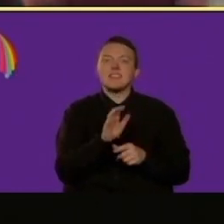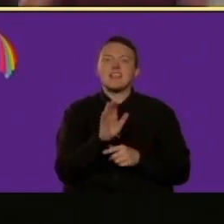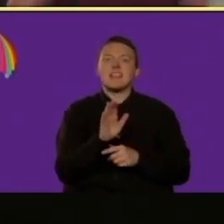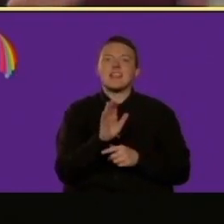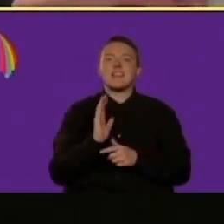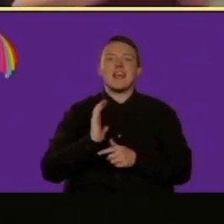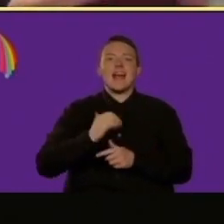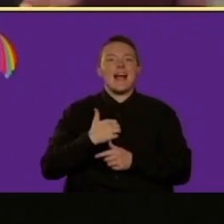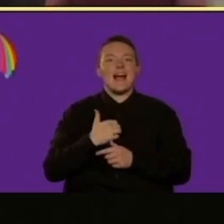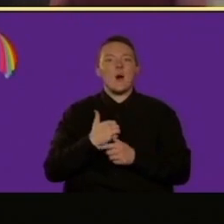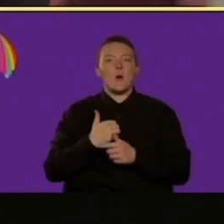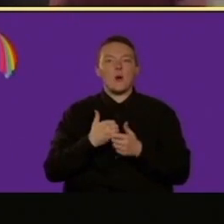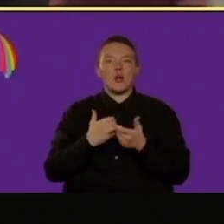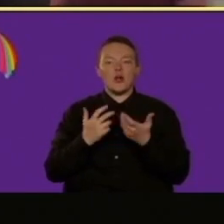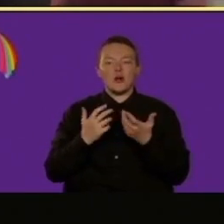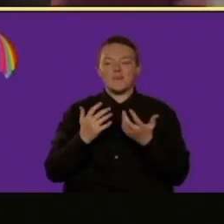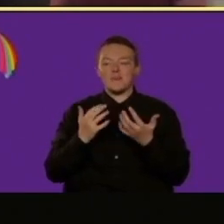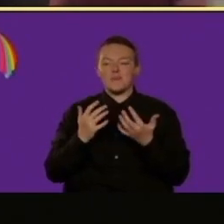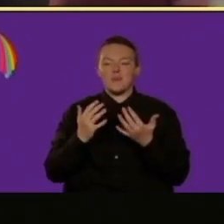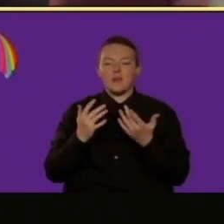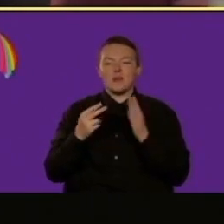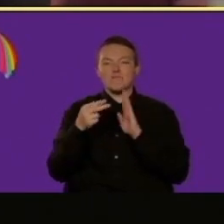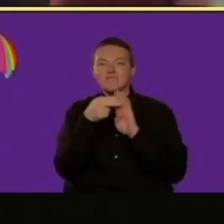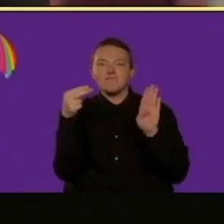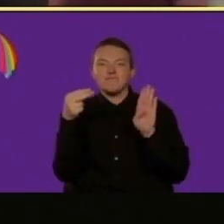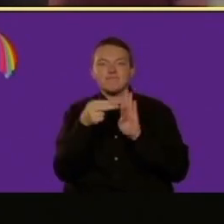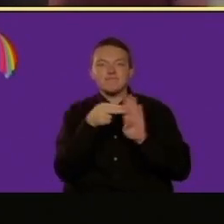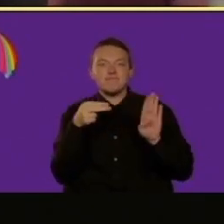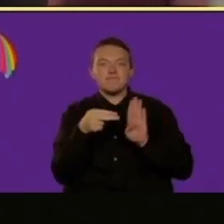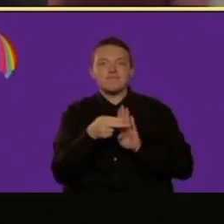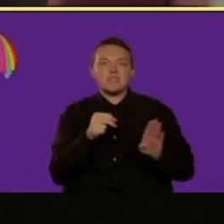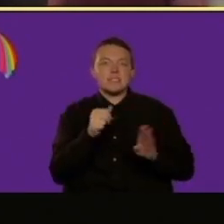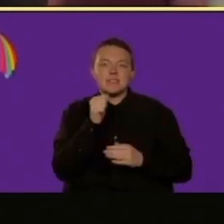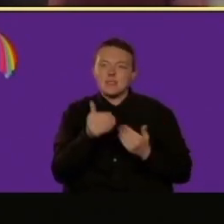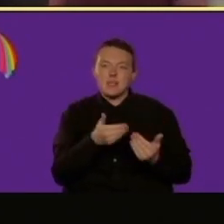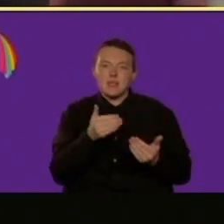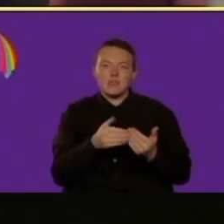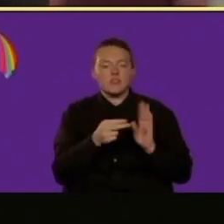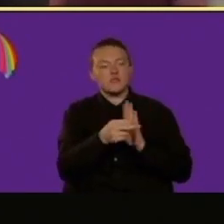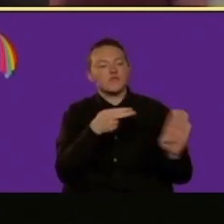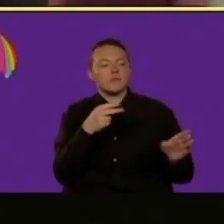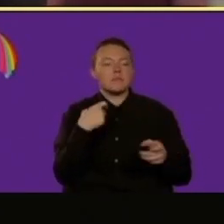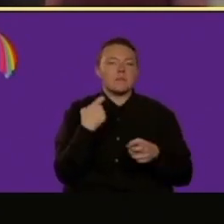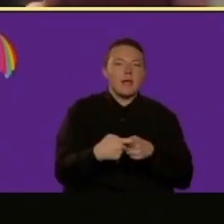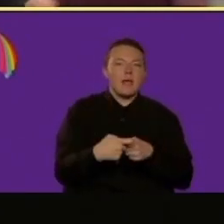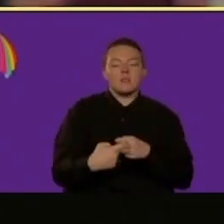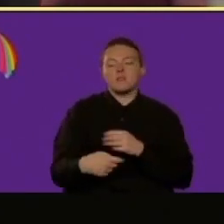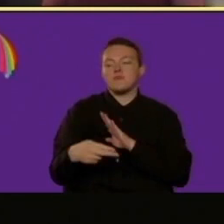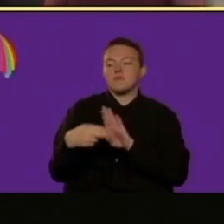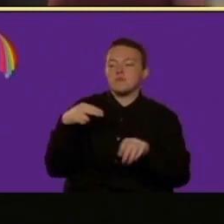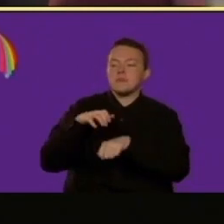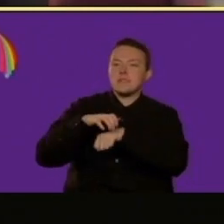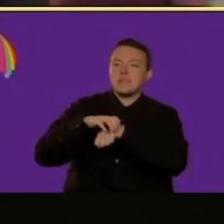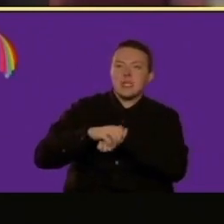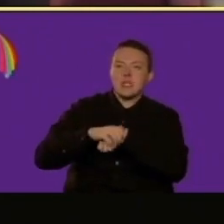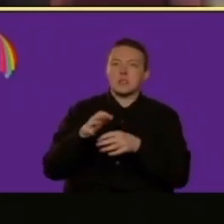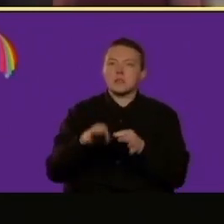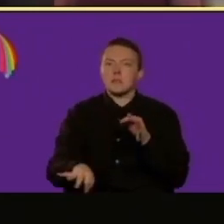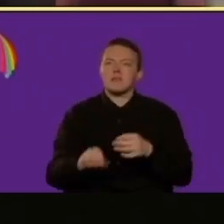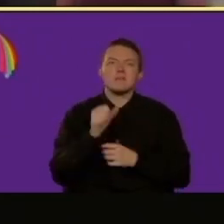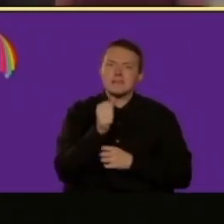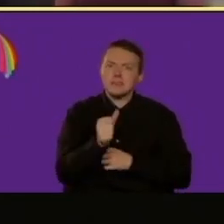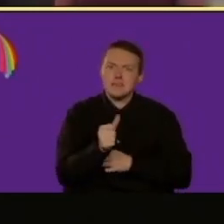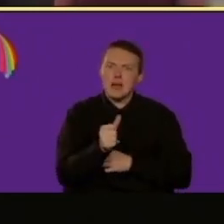You can check a few examples on our website. I'm going to give you the link in the chat later on so you can check all of